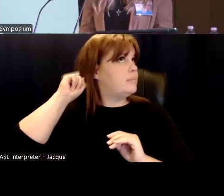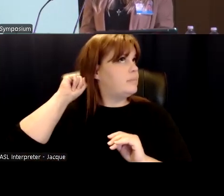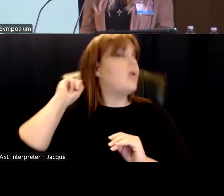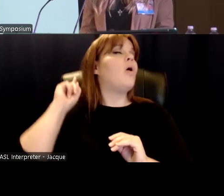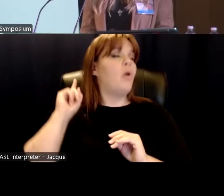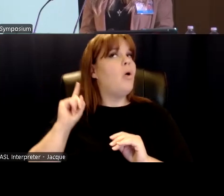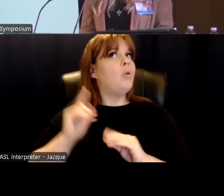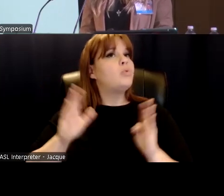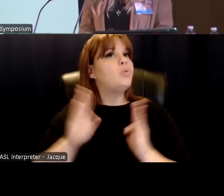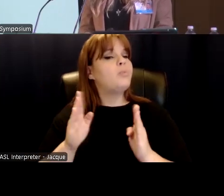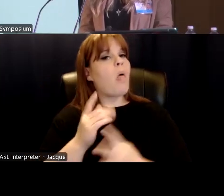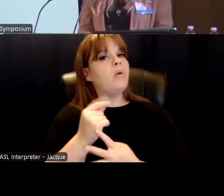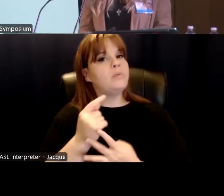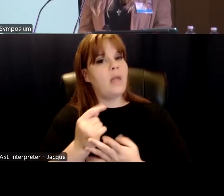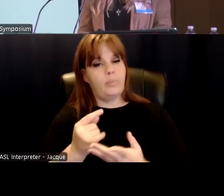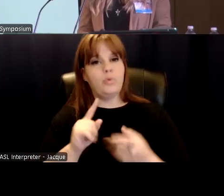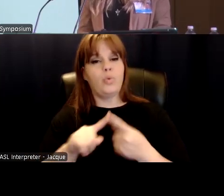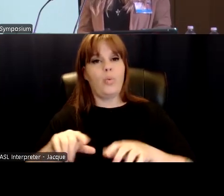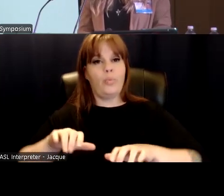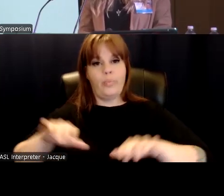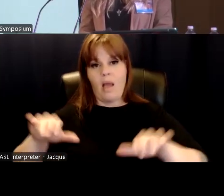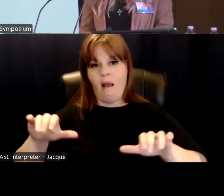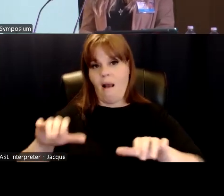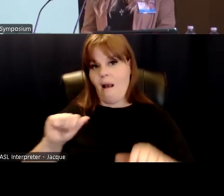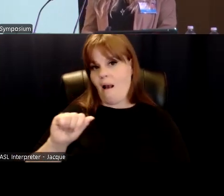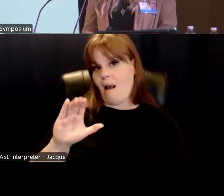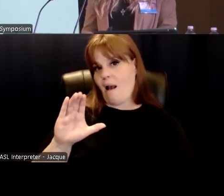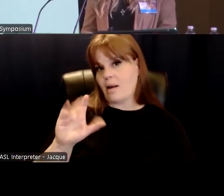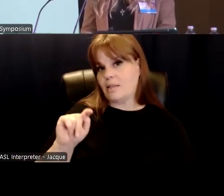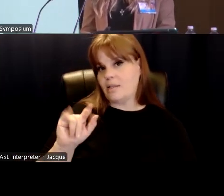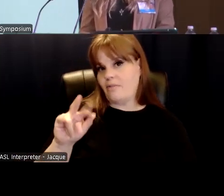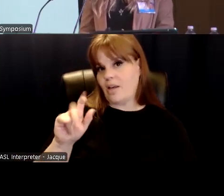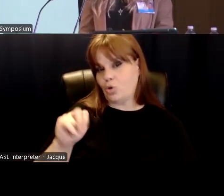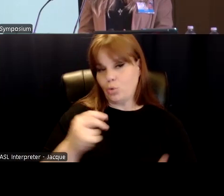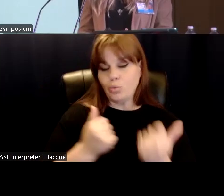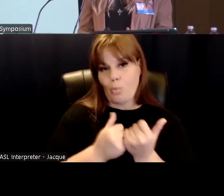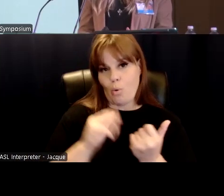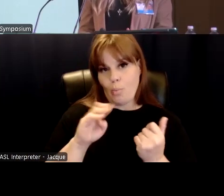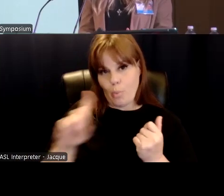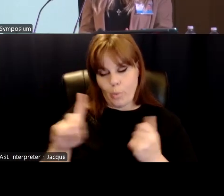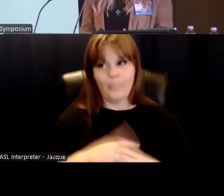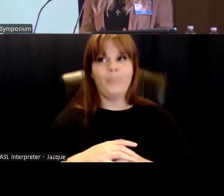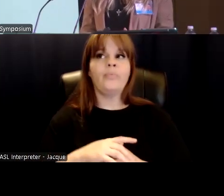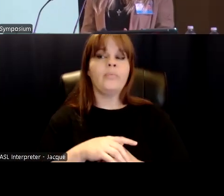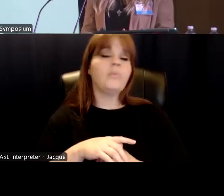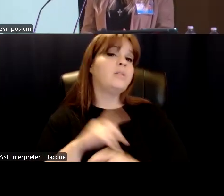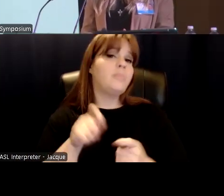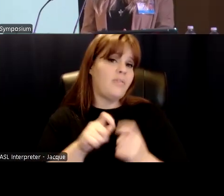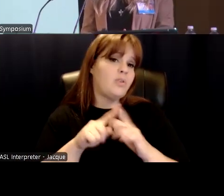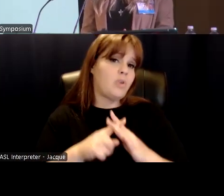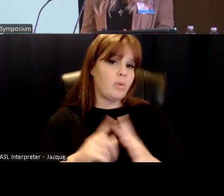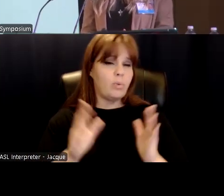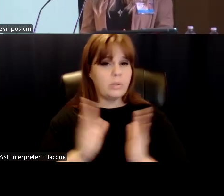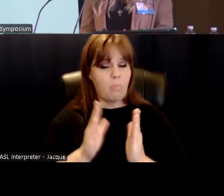towards activation to support your mood. Specifically, starting with small, manageable, and